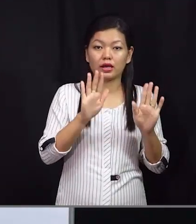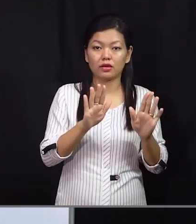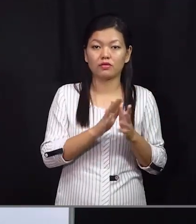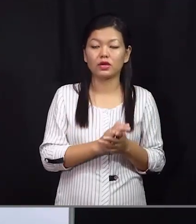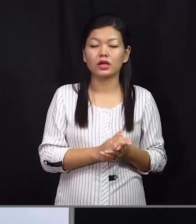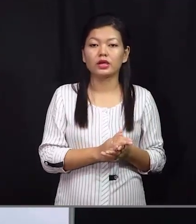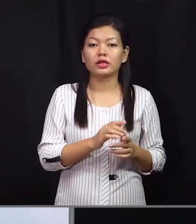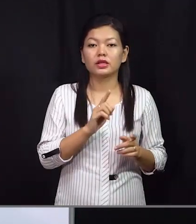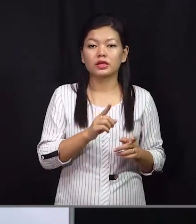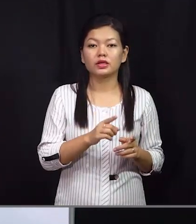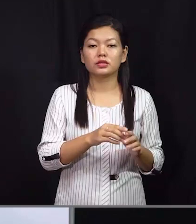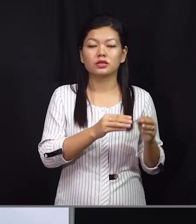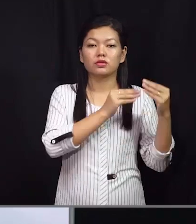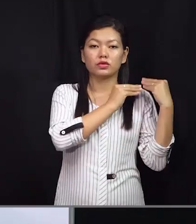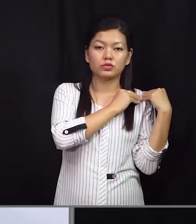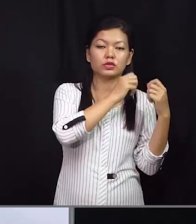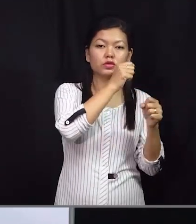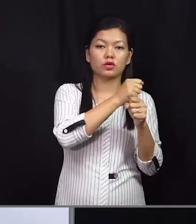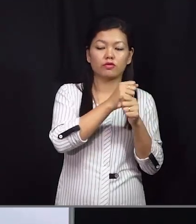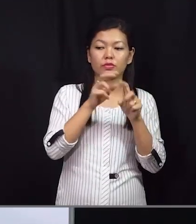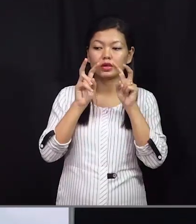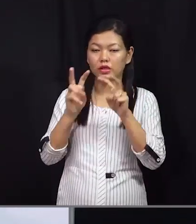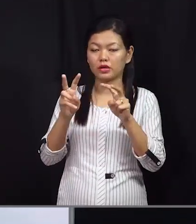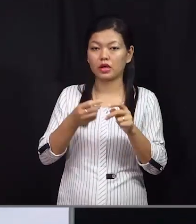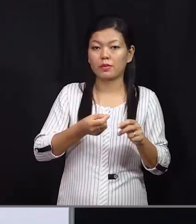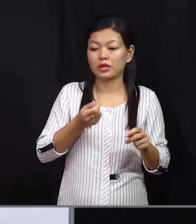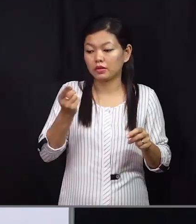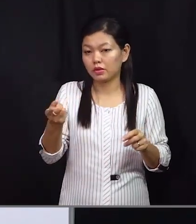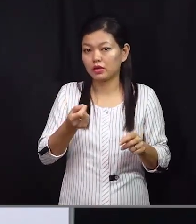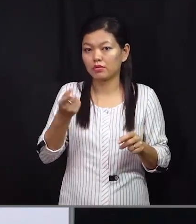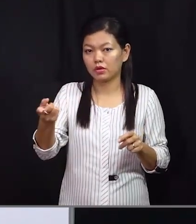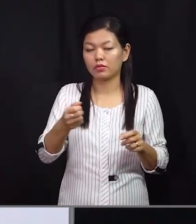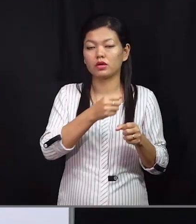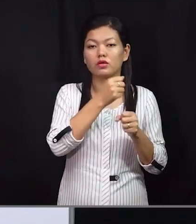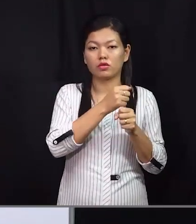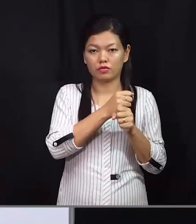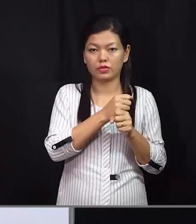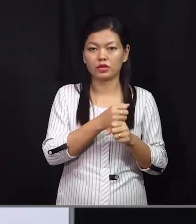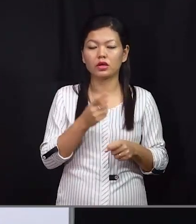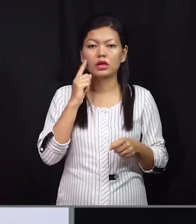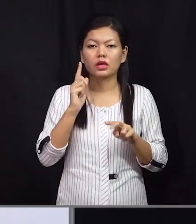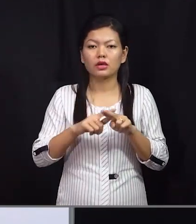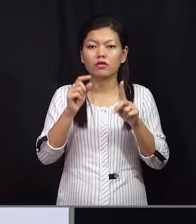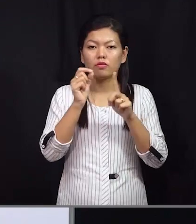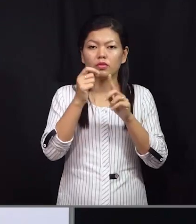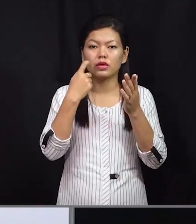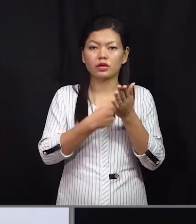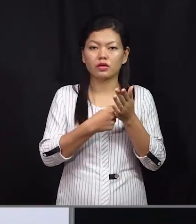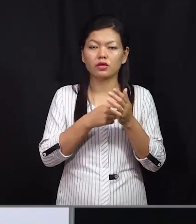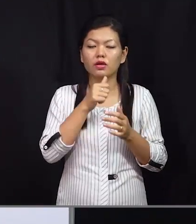okay, then it will be considered as a profession. Okay, so that is the explanation about the meaning